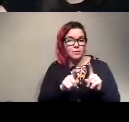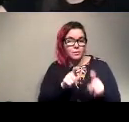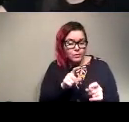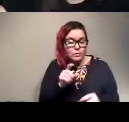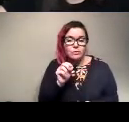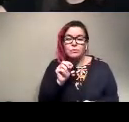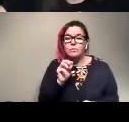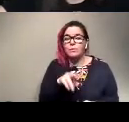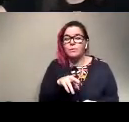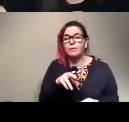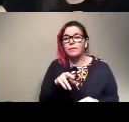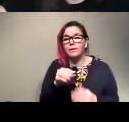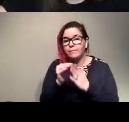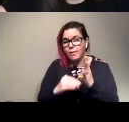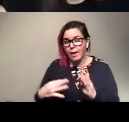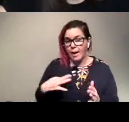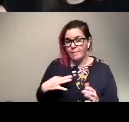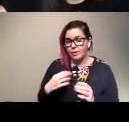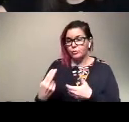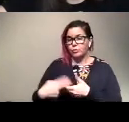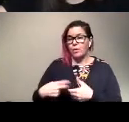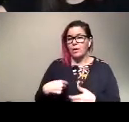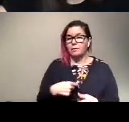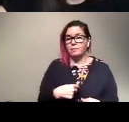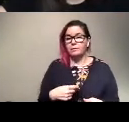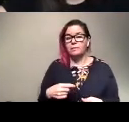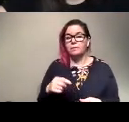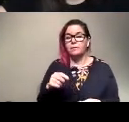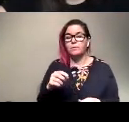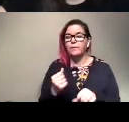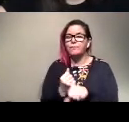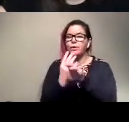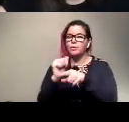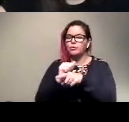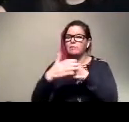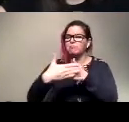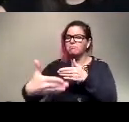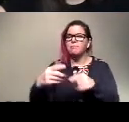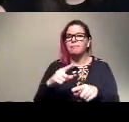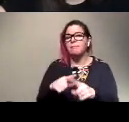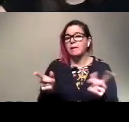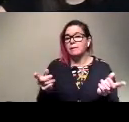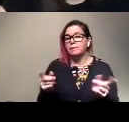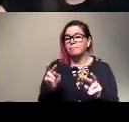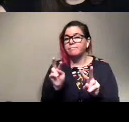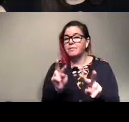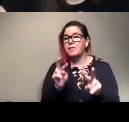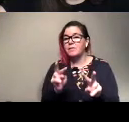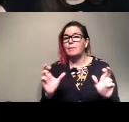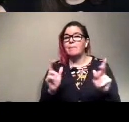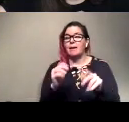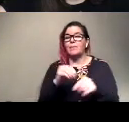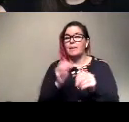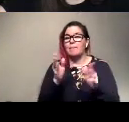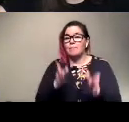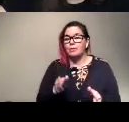you can fill out an application to join us. We'll be doing virtual trainings for the near future, but looking forward to getting back to in-person trainings when